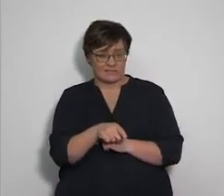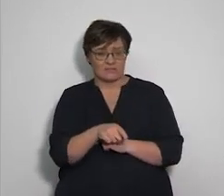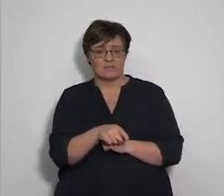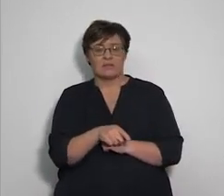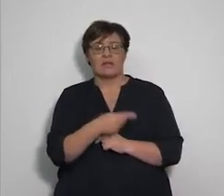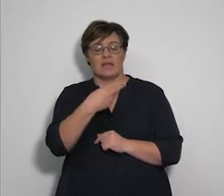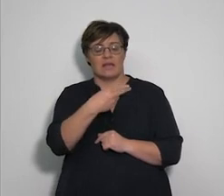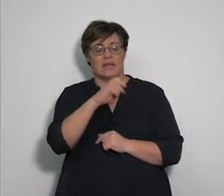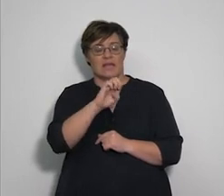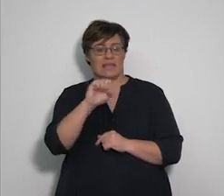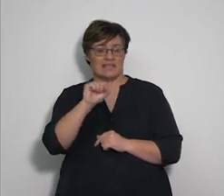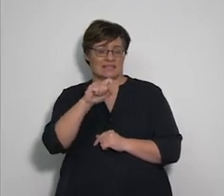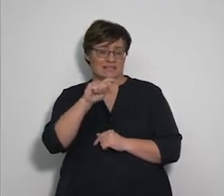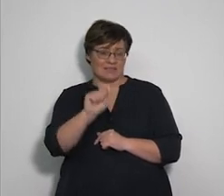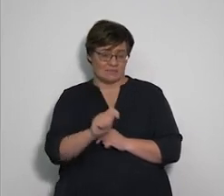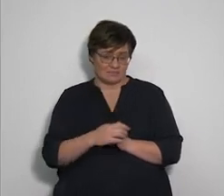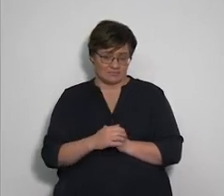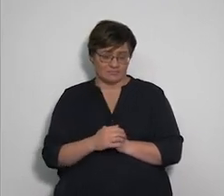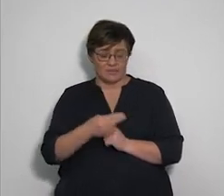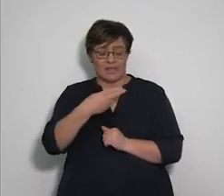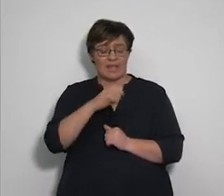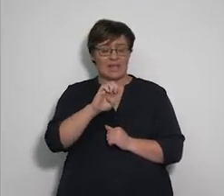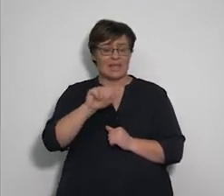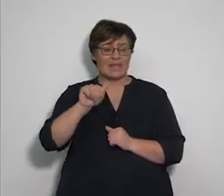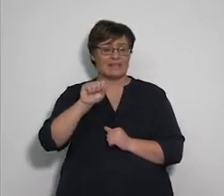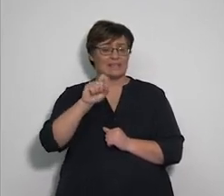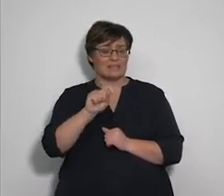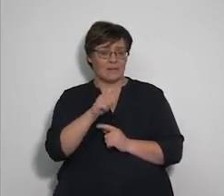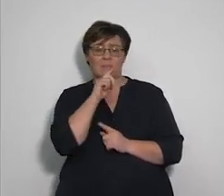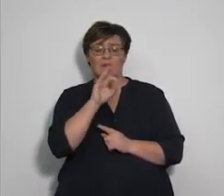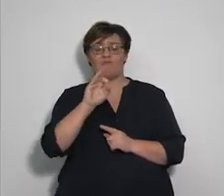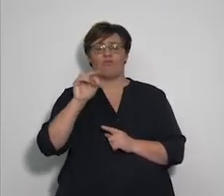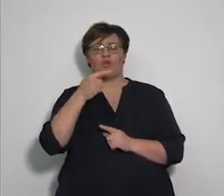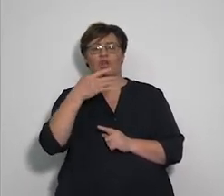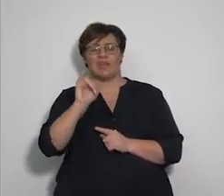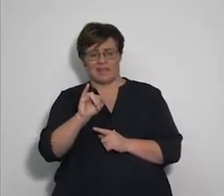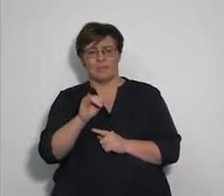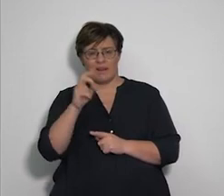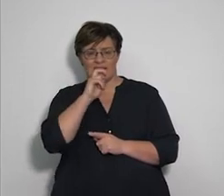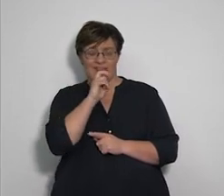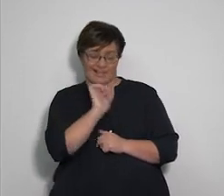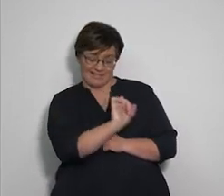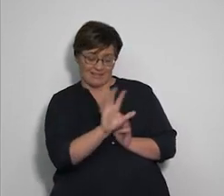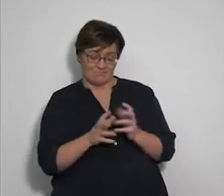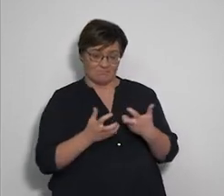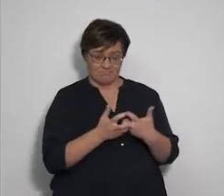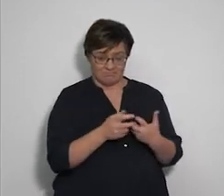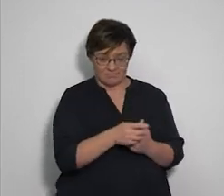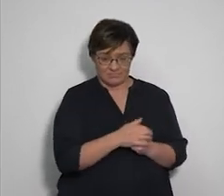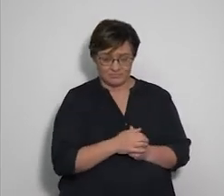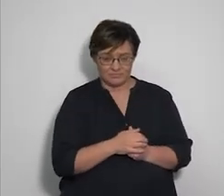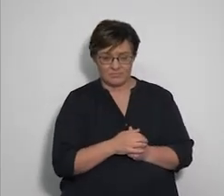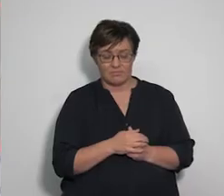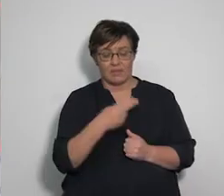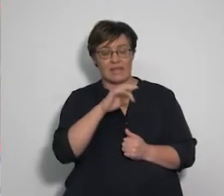population of yeast. Now, yeast are fungi. They belong to the kingdom